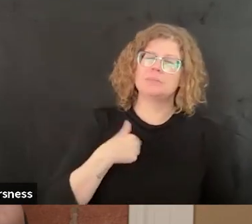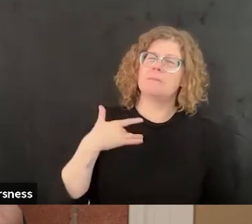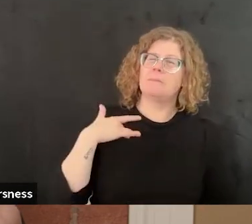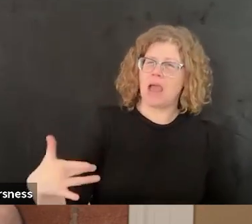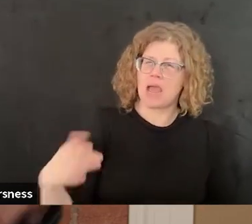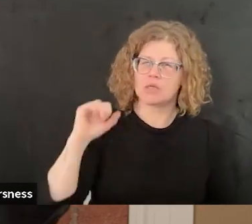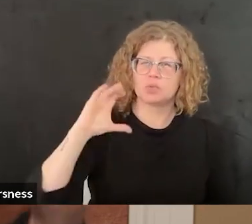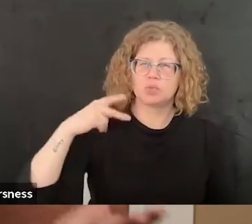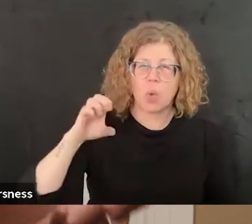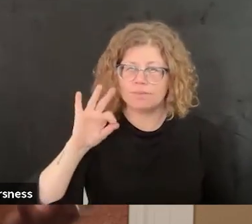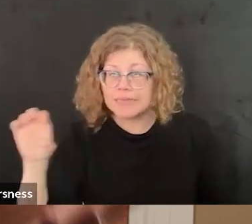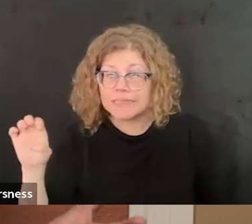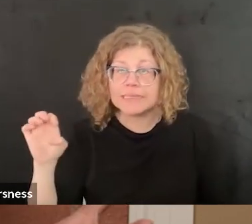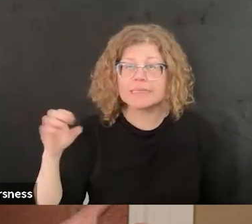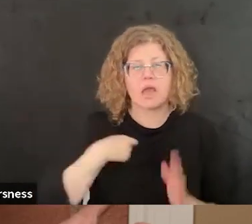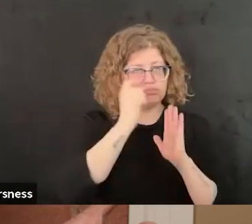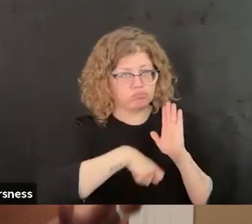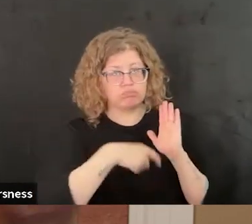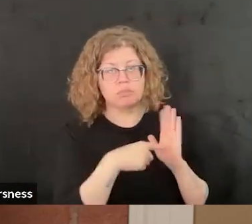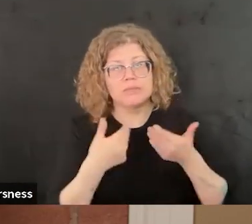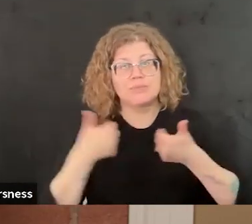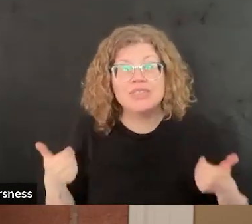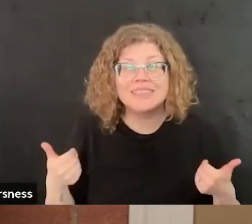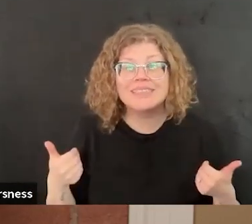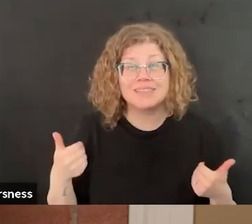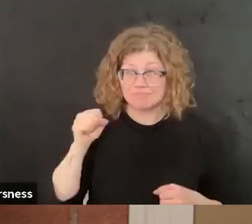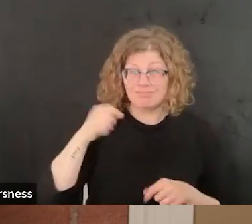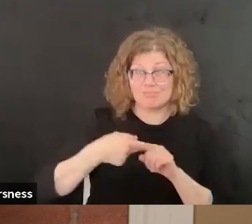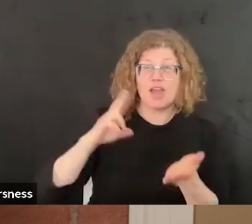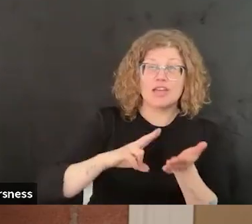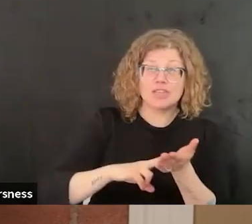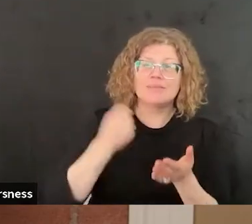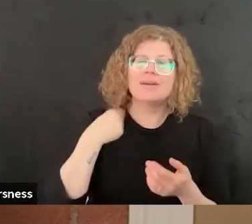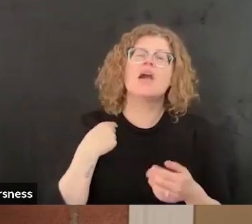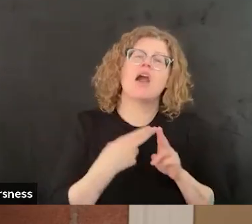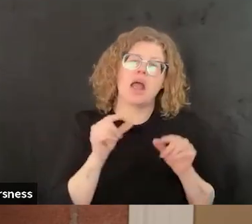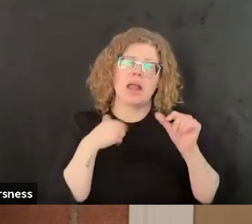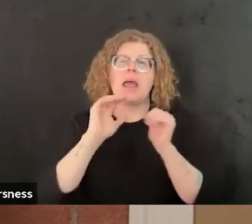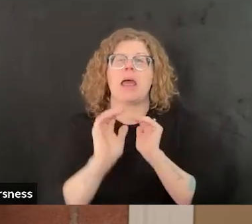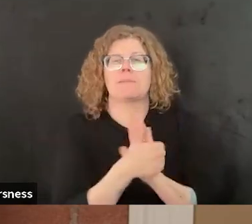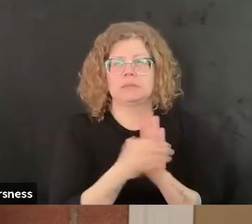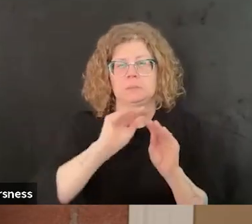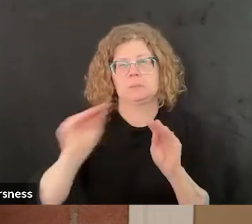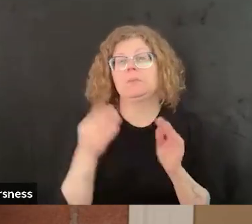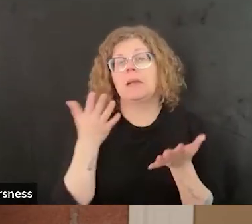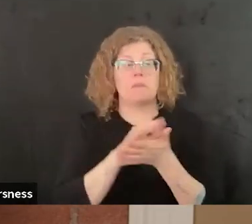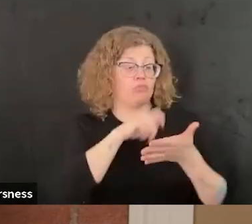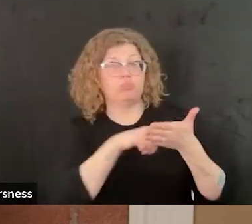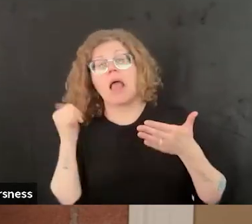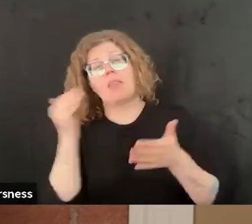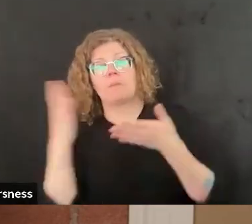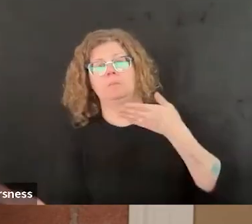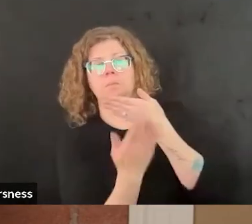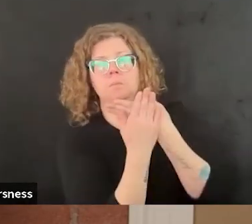scope and fee schedule separate from the contract. They go together, but the scope and fee schedule is an addendum to the artist